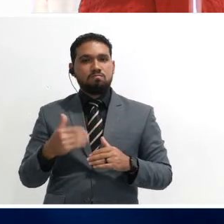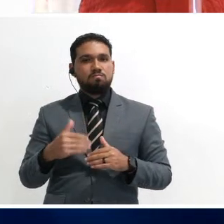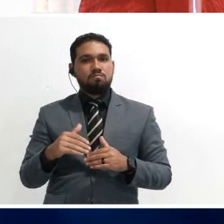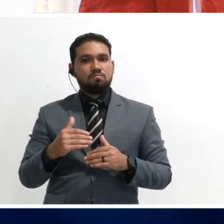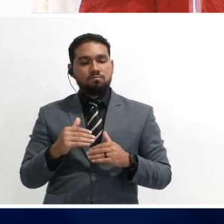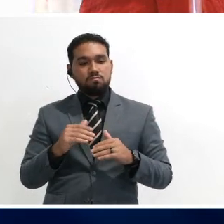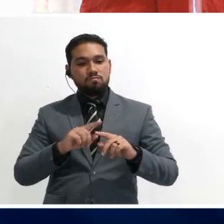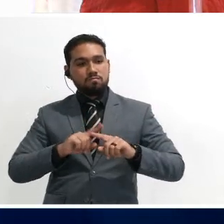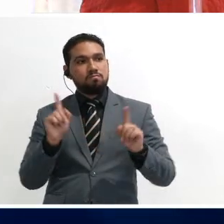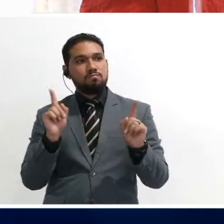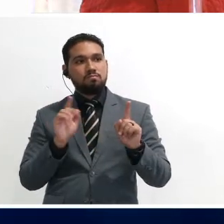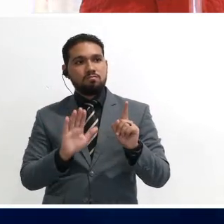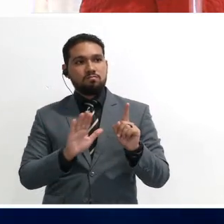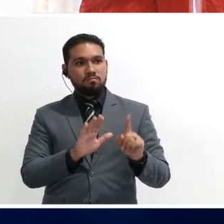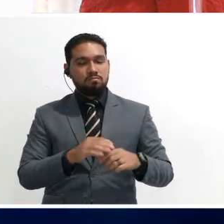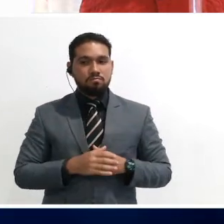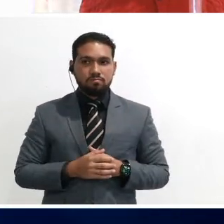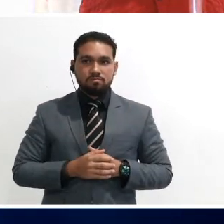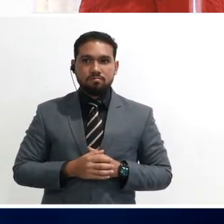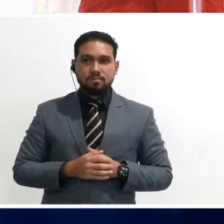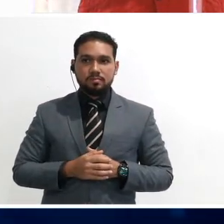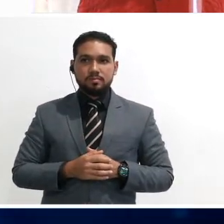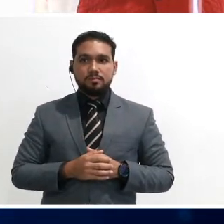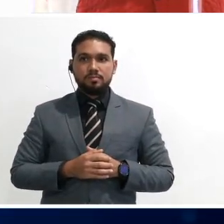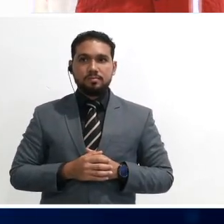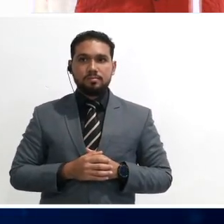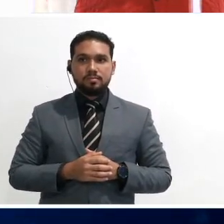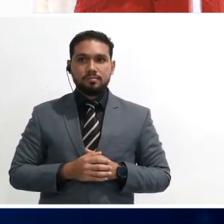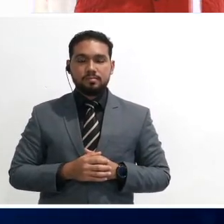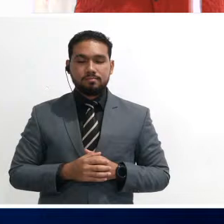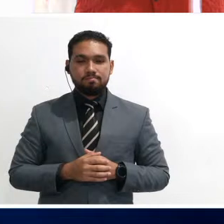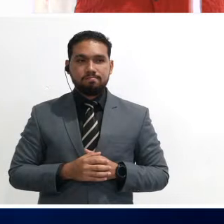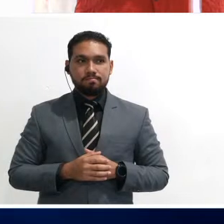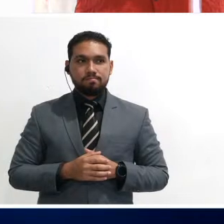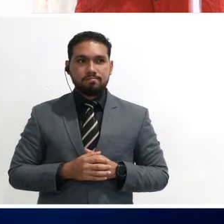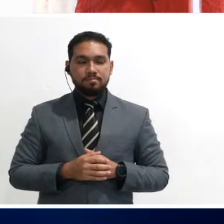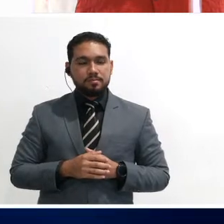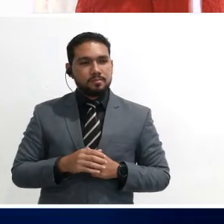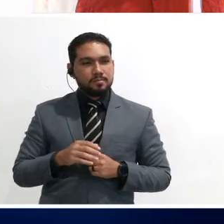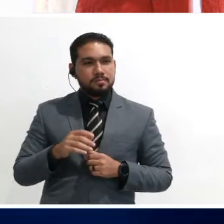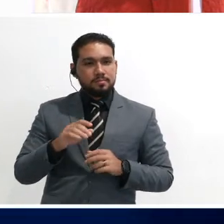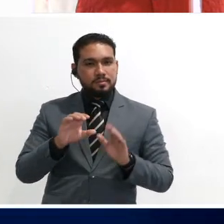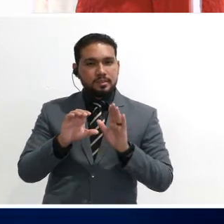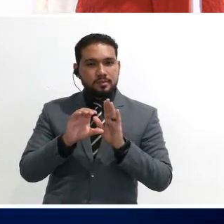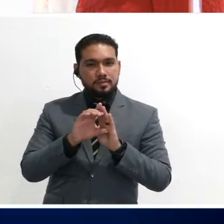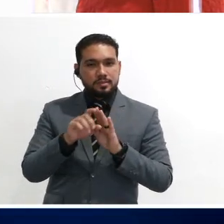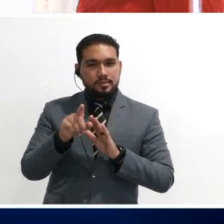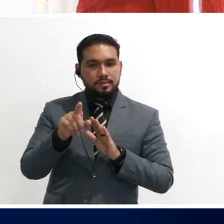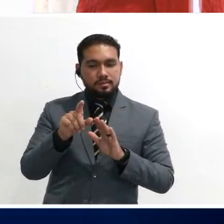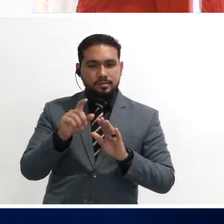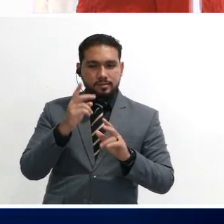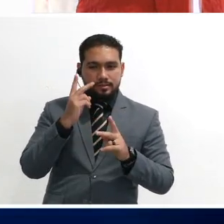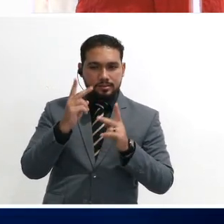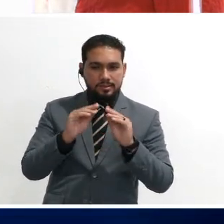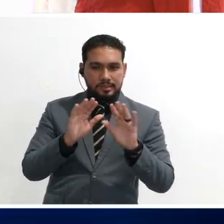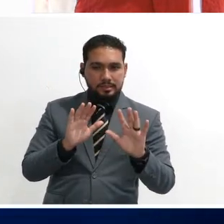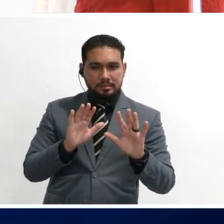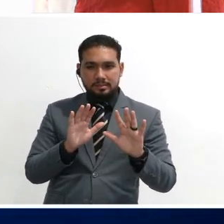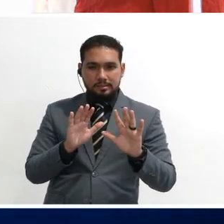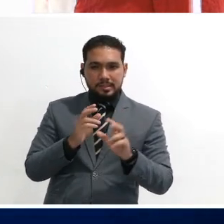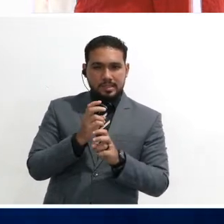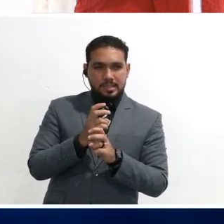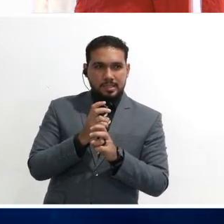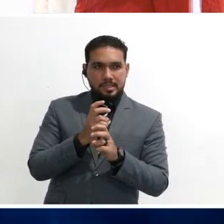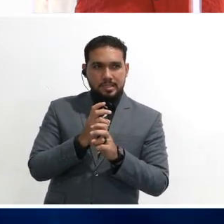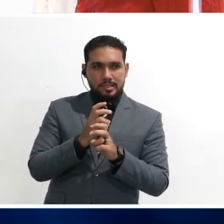So it's difficult to see there, but on the bottom, what happens is that the wafer is cut